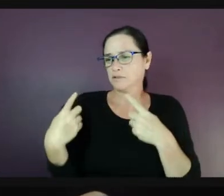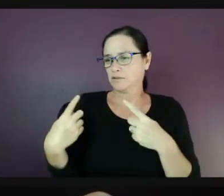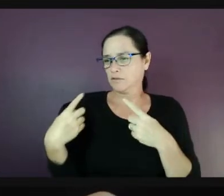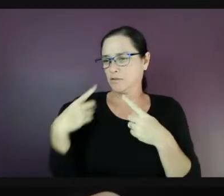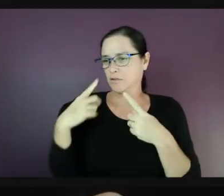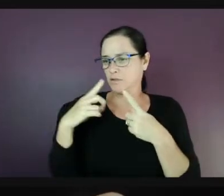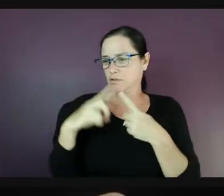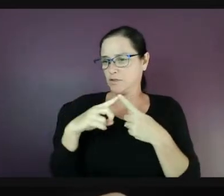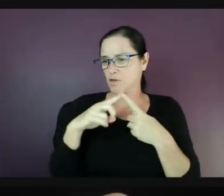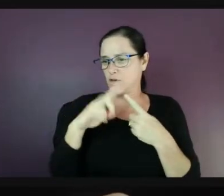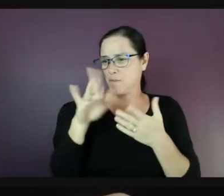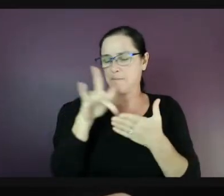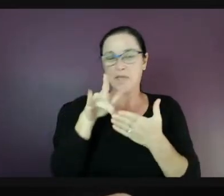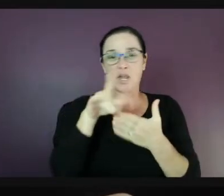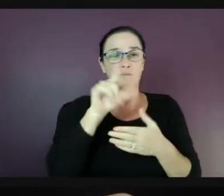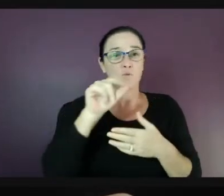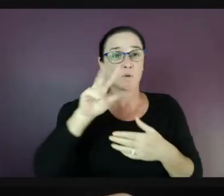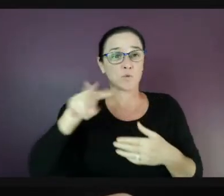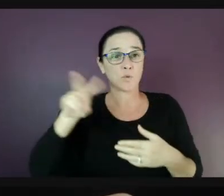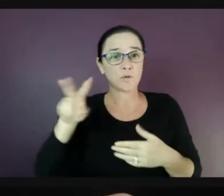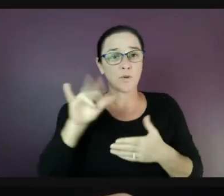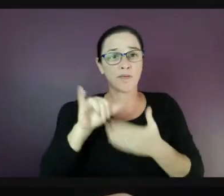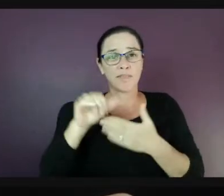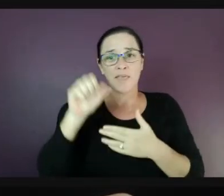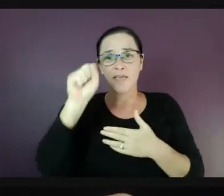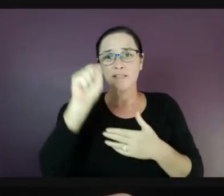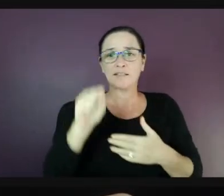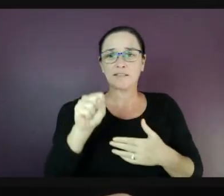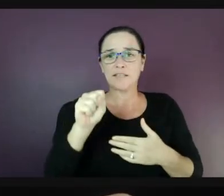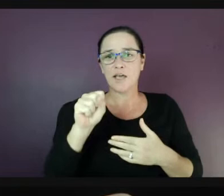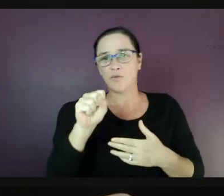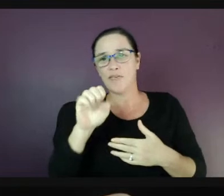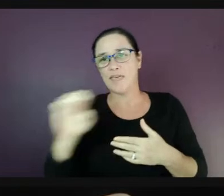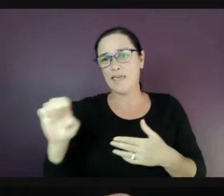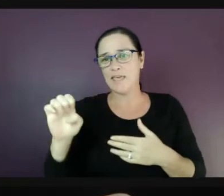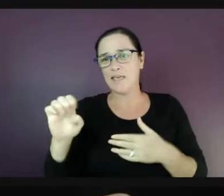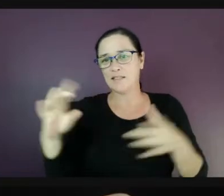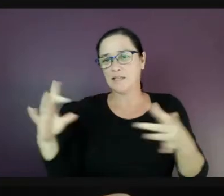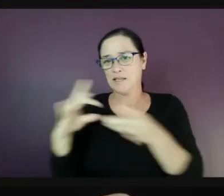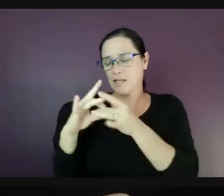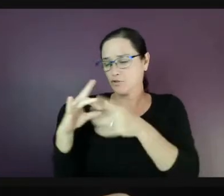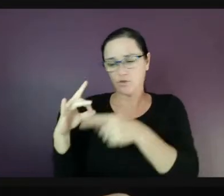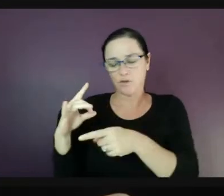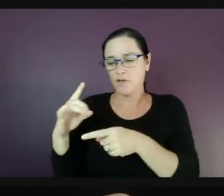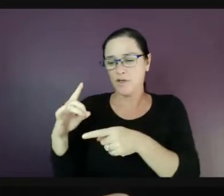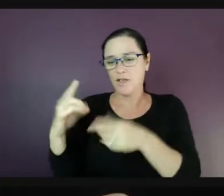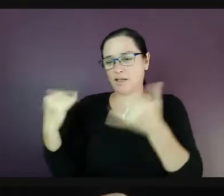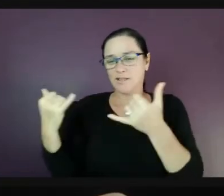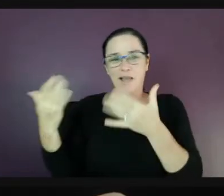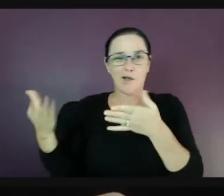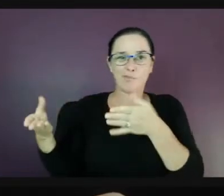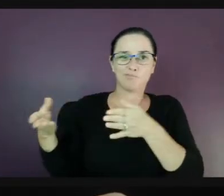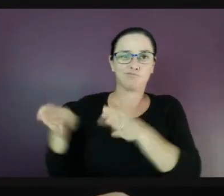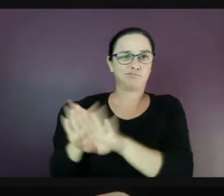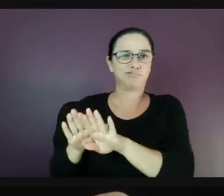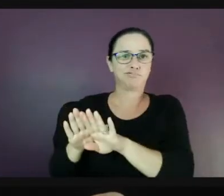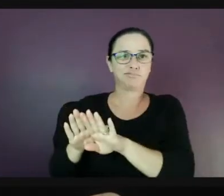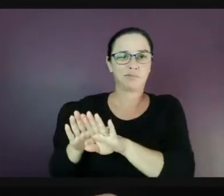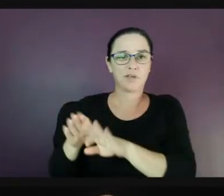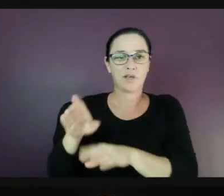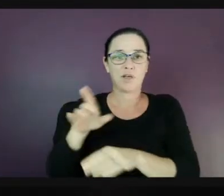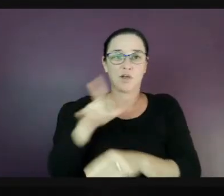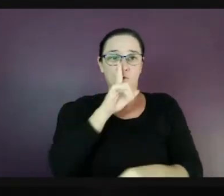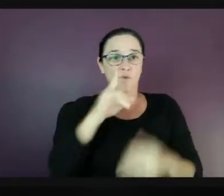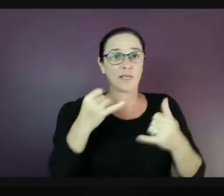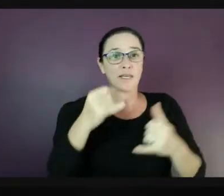mid-2022, this southeast rift connector, and now no longer. That area seems to be completely shut off, and it's really the southwest where